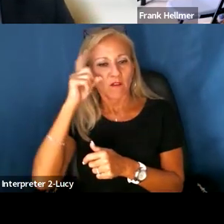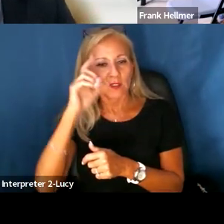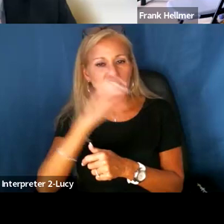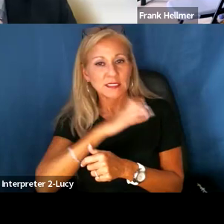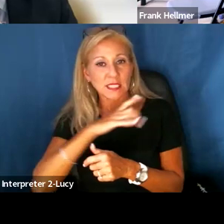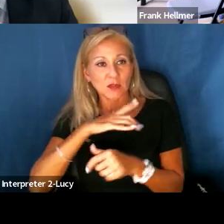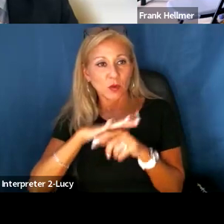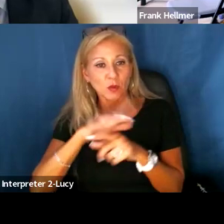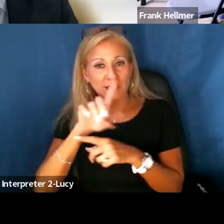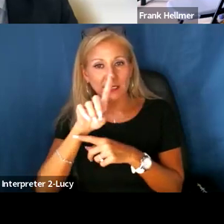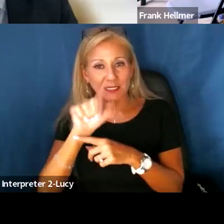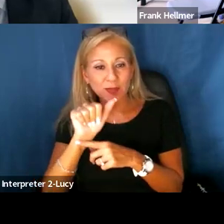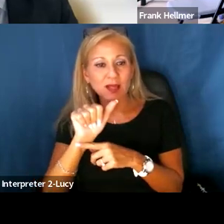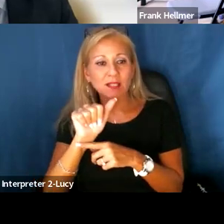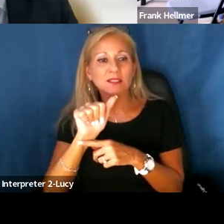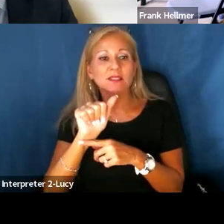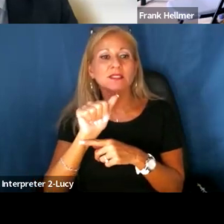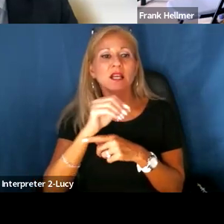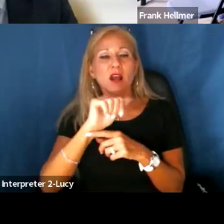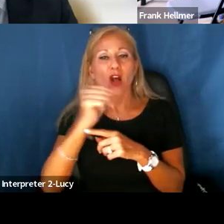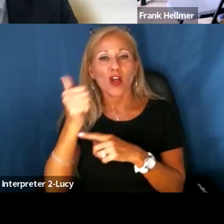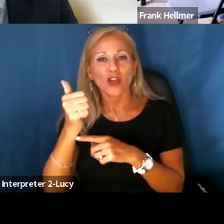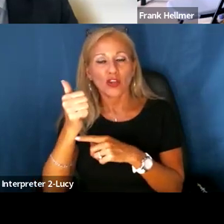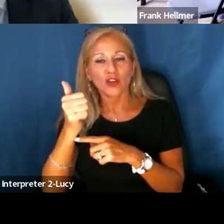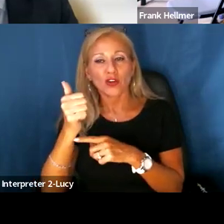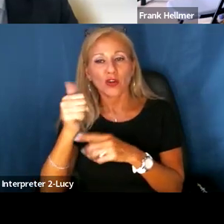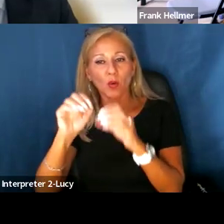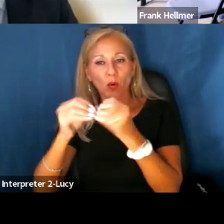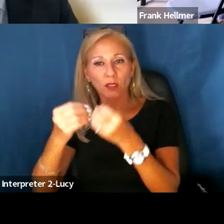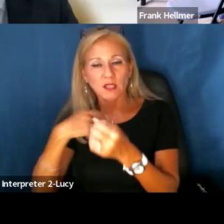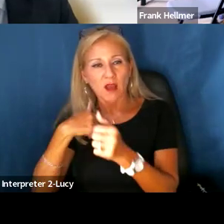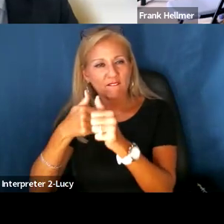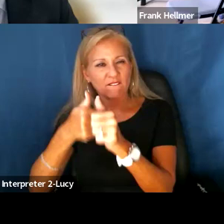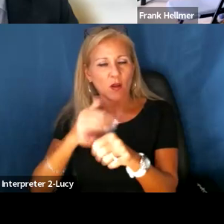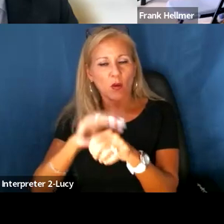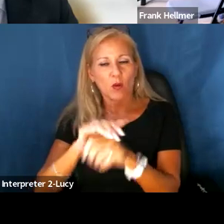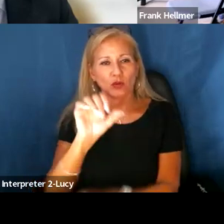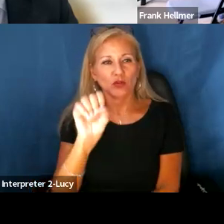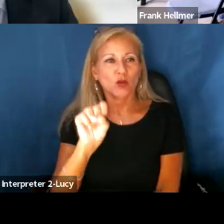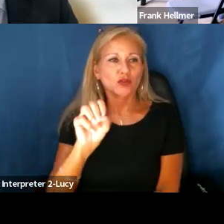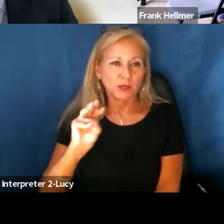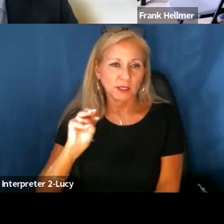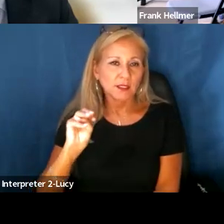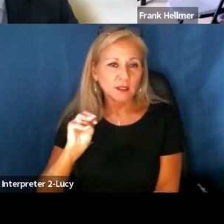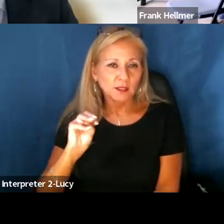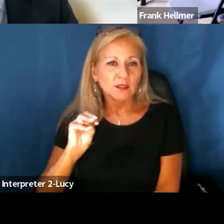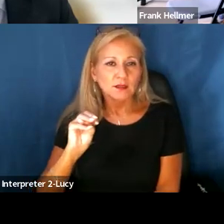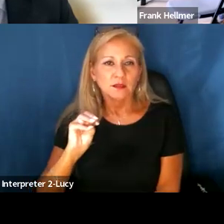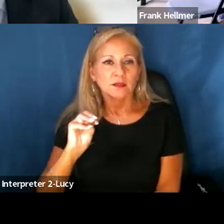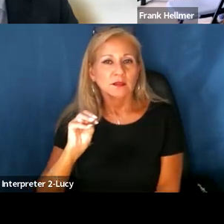on Disabilities and other interested organizations. I follow them on social media, and I list